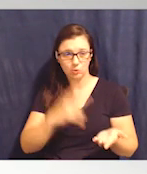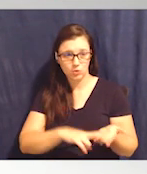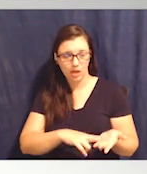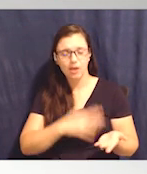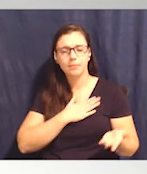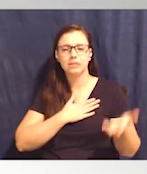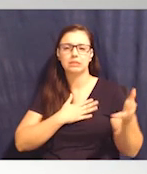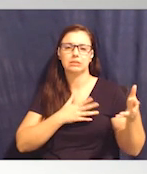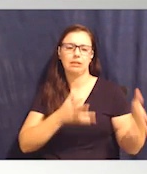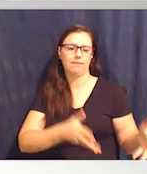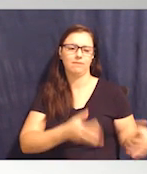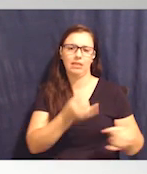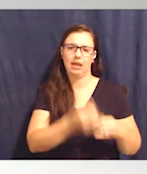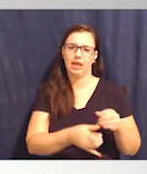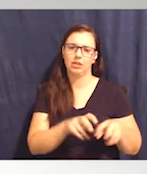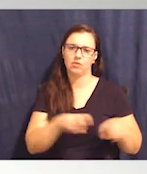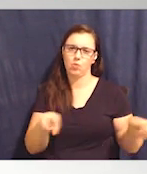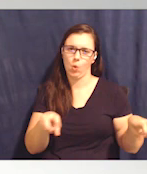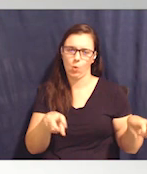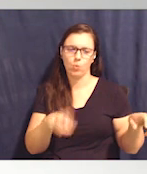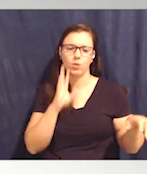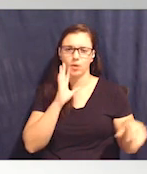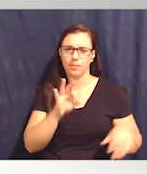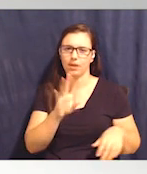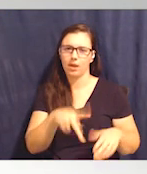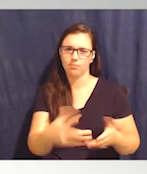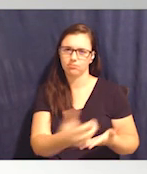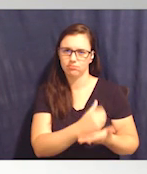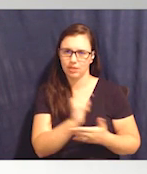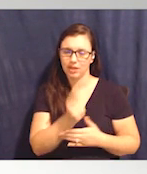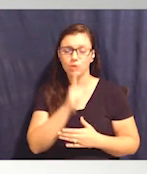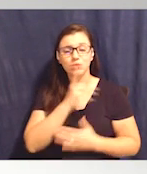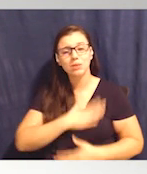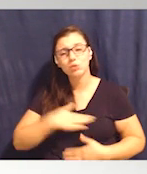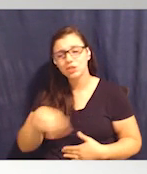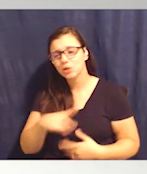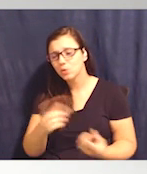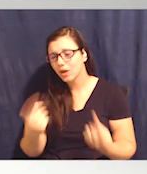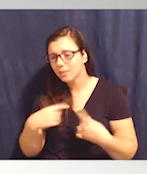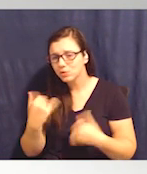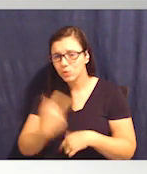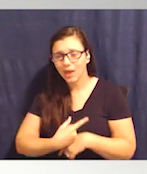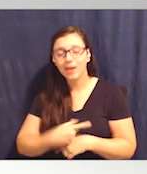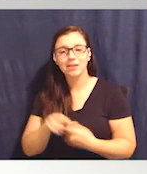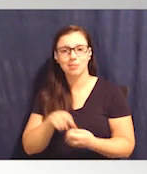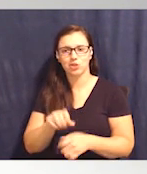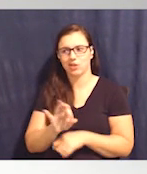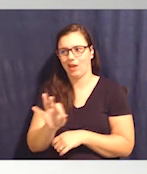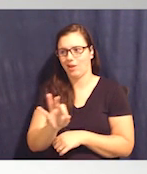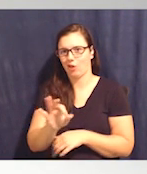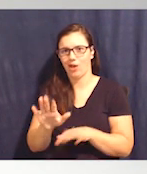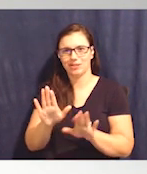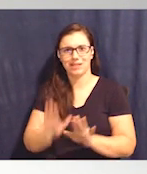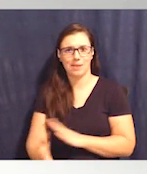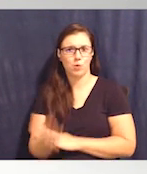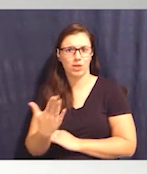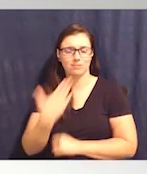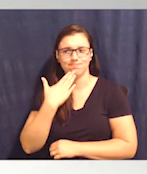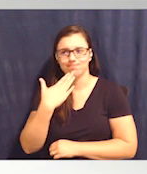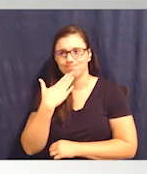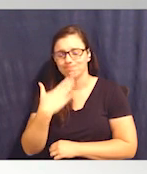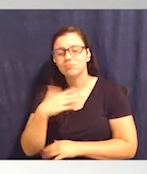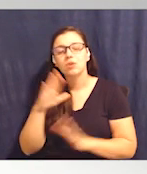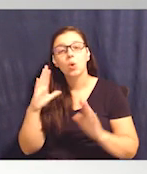we get done. I really appreciate you guys coming today, especially 9 o'clock on a Sunday morning, and I hope you got something out of